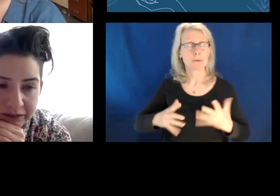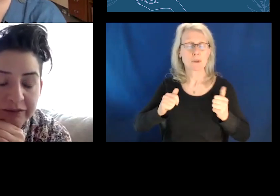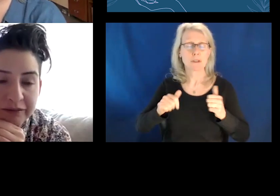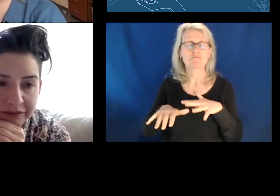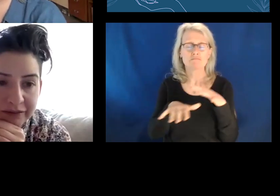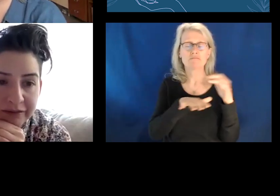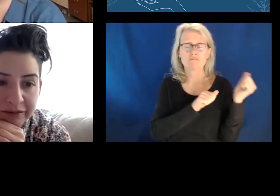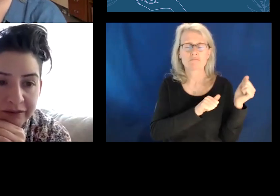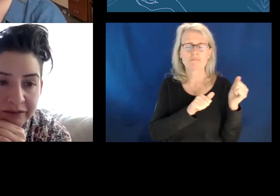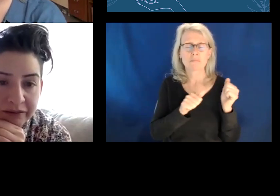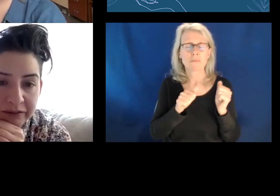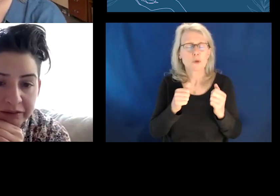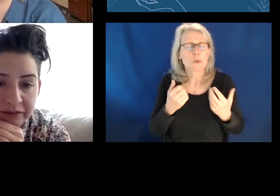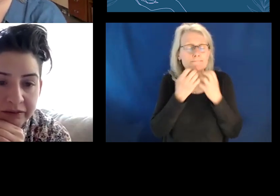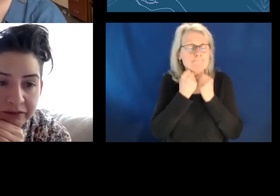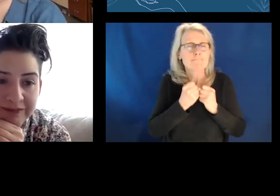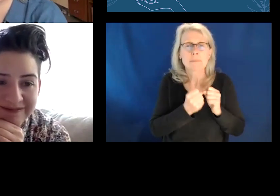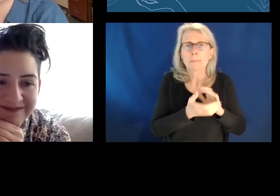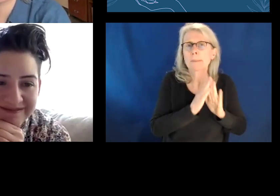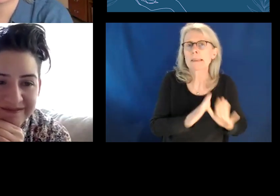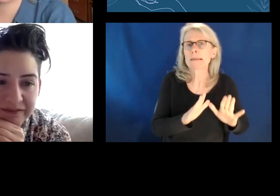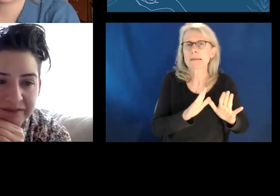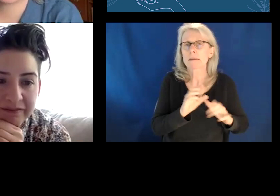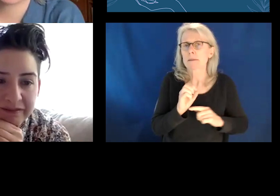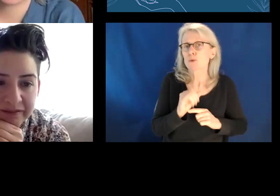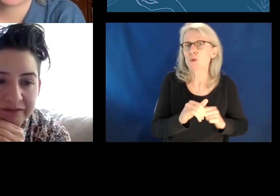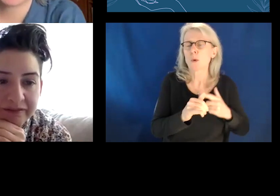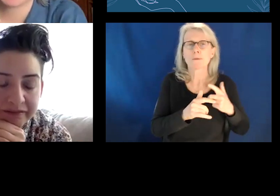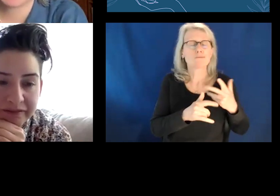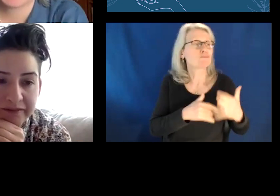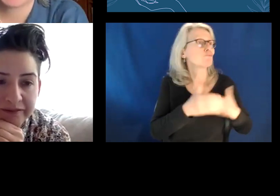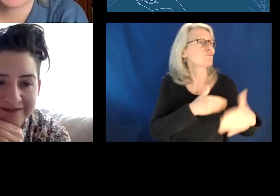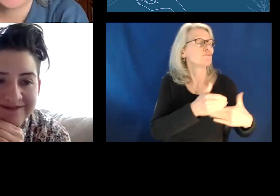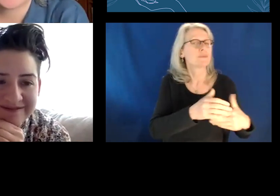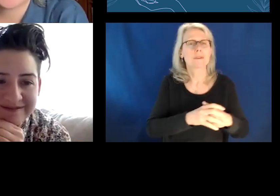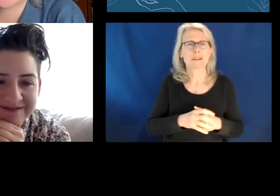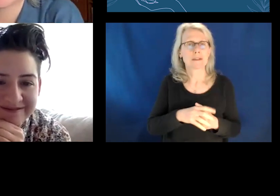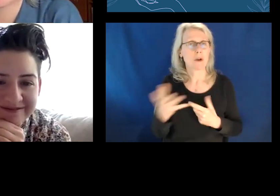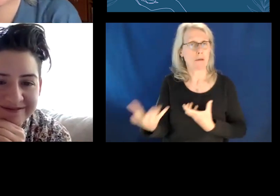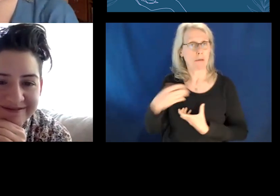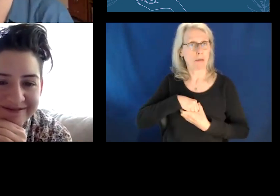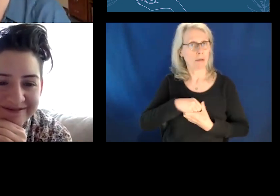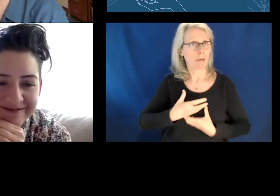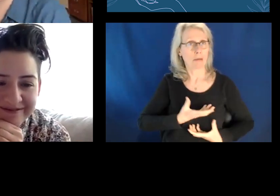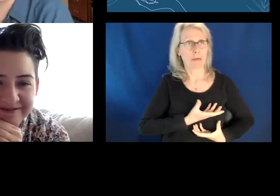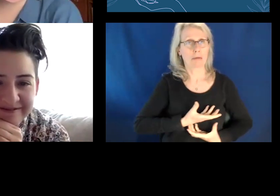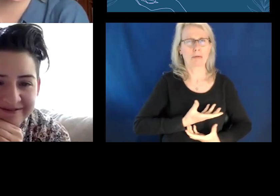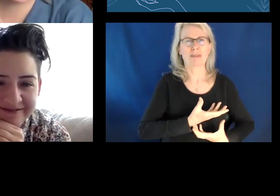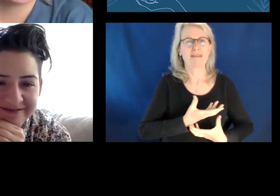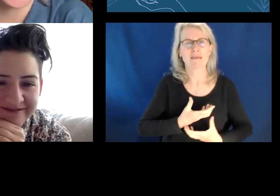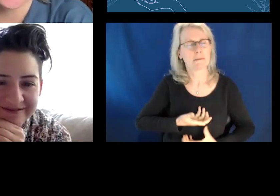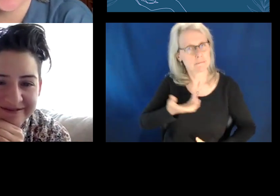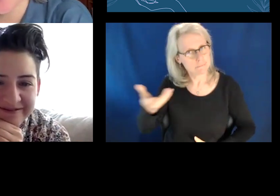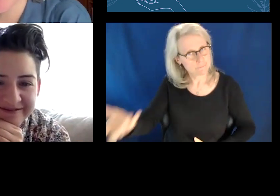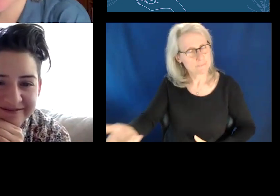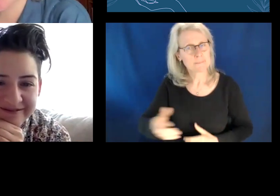and joyful way into your life outside of the room. So yeah, those are just a few things. Thanks. In